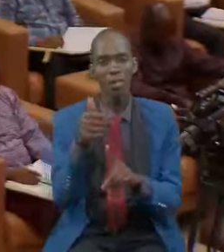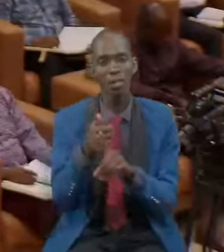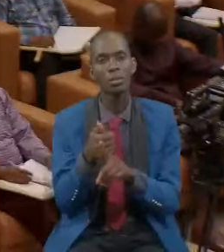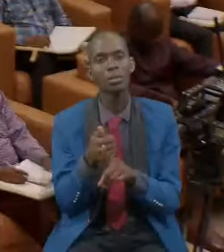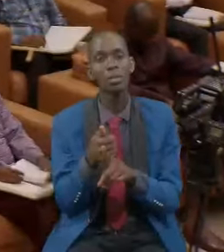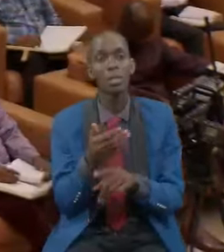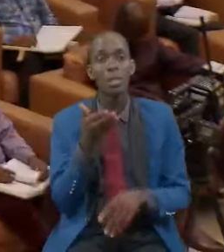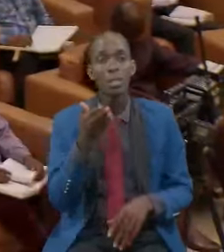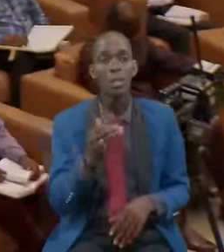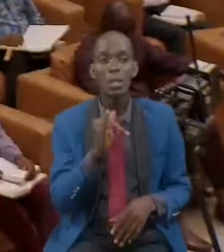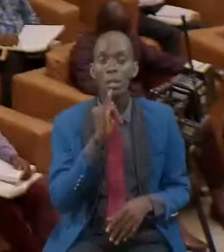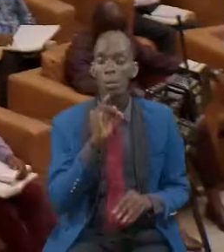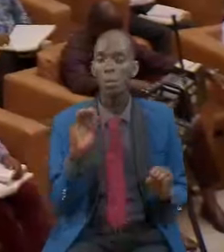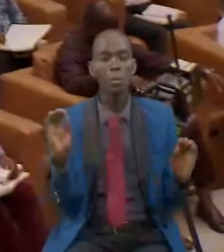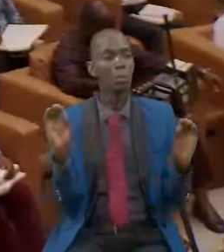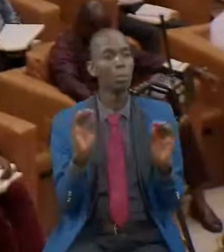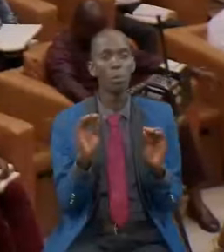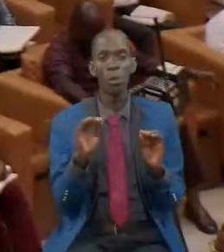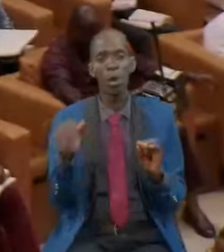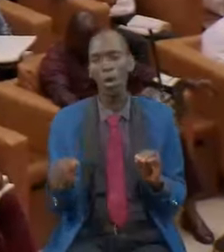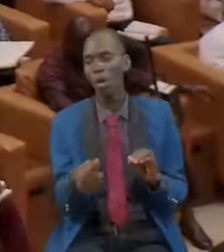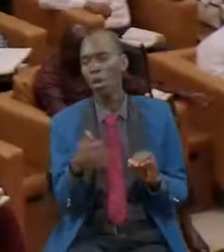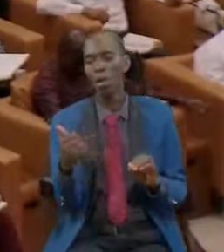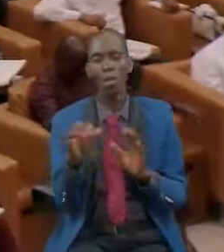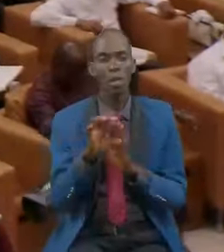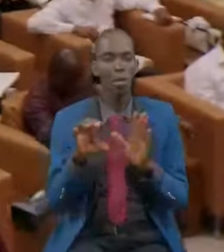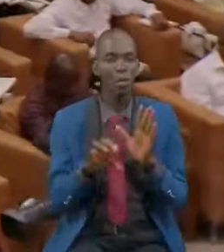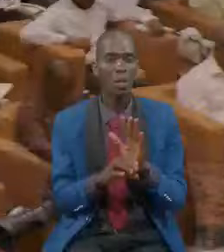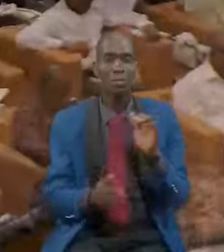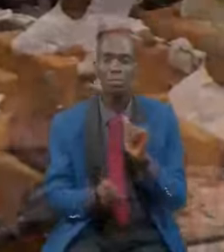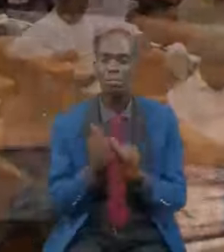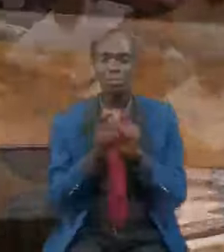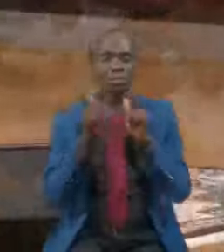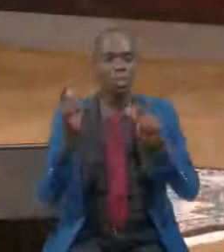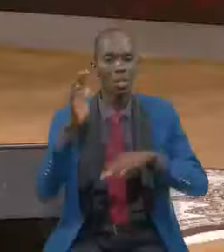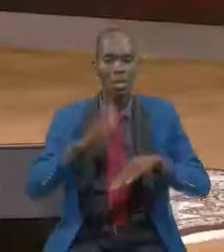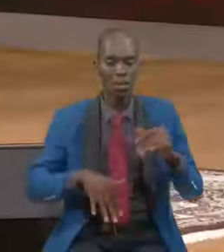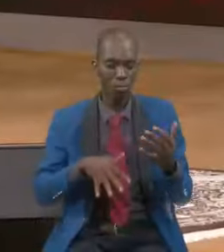is none other commandment greater